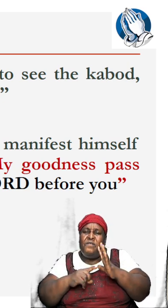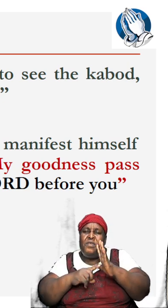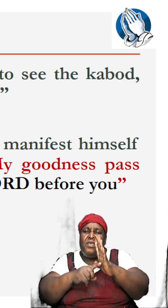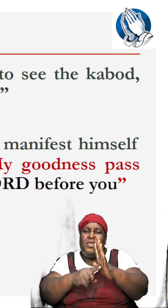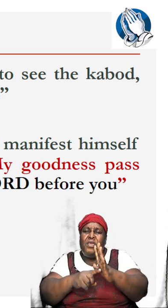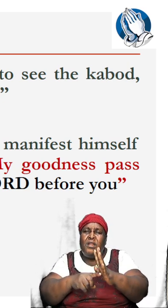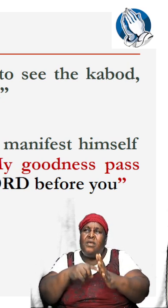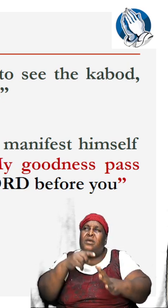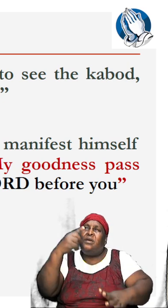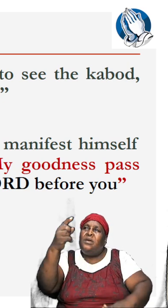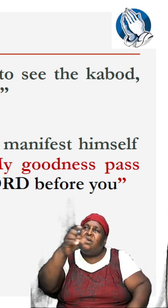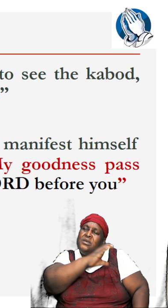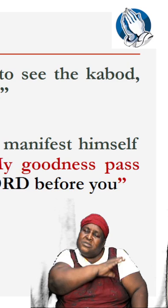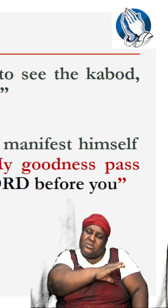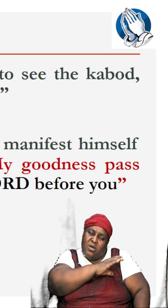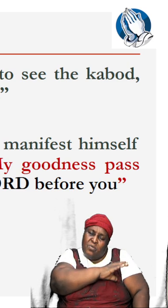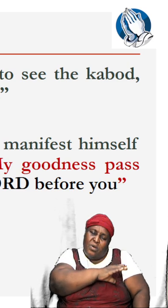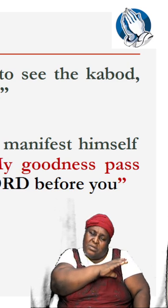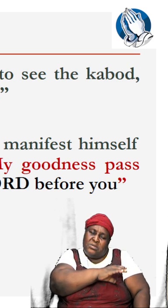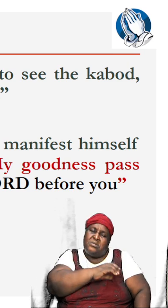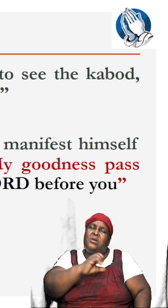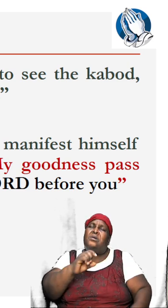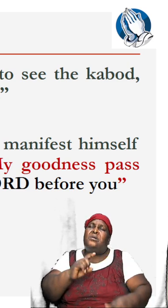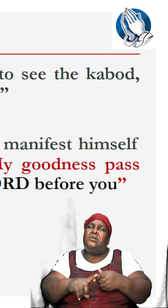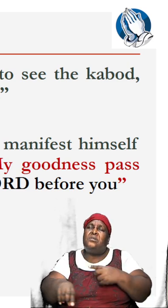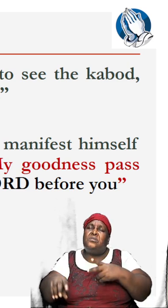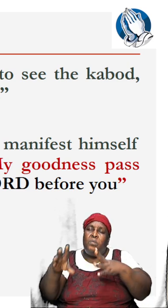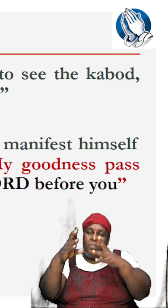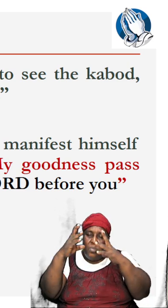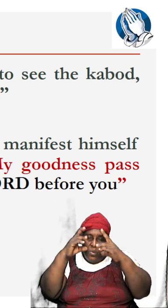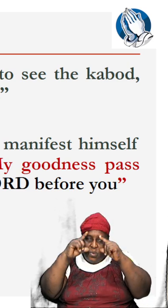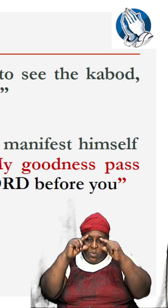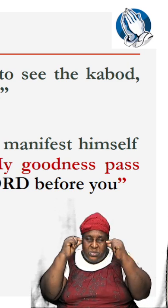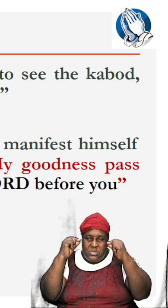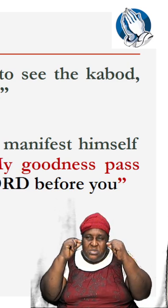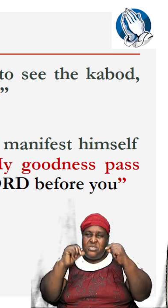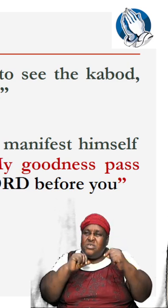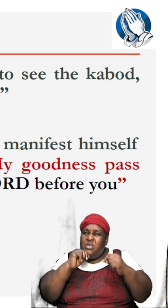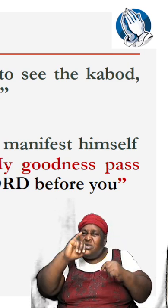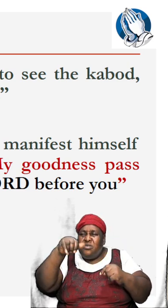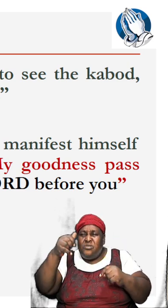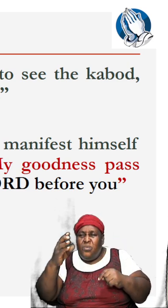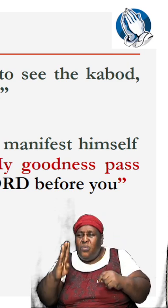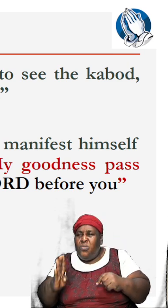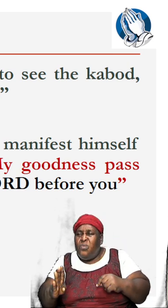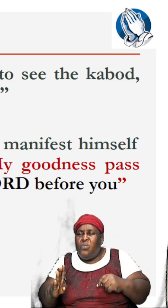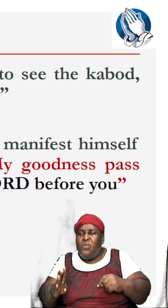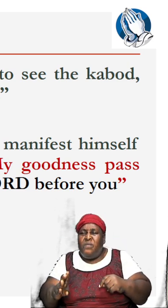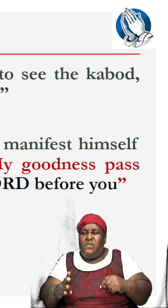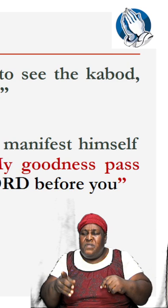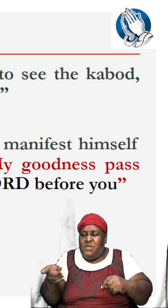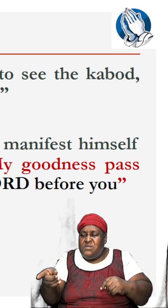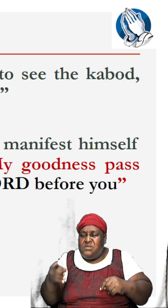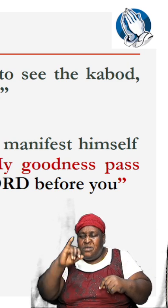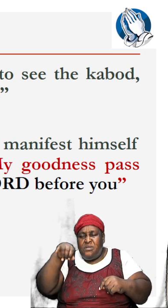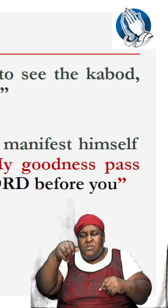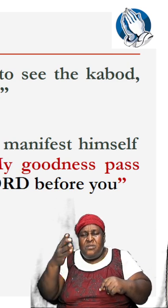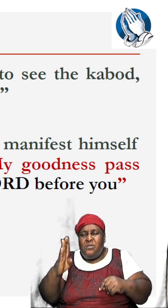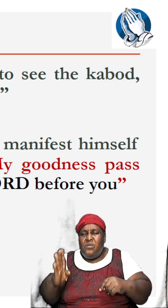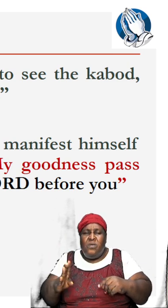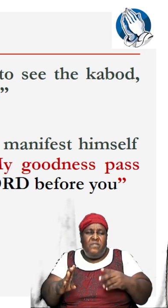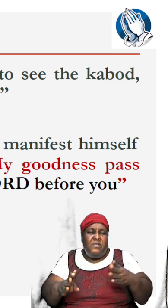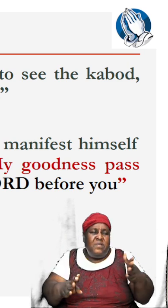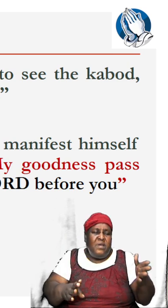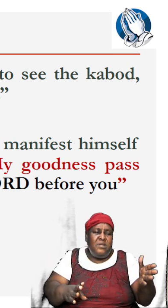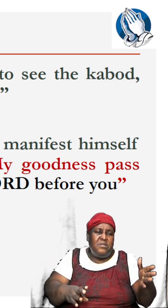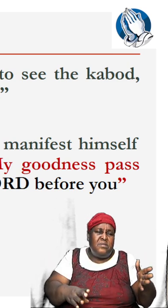me as Jehovah this or Jehovah that. He said, look here, when I declare myself to you, Moses, when I put